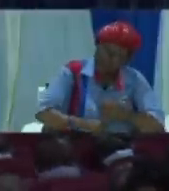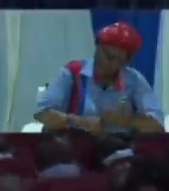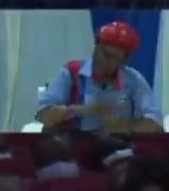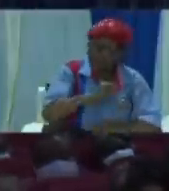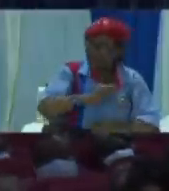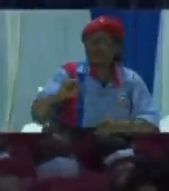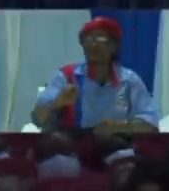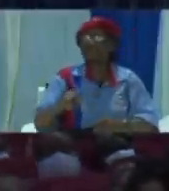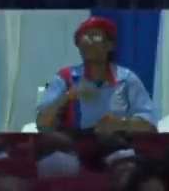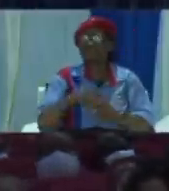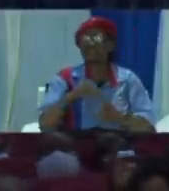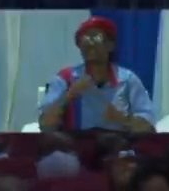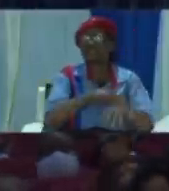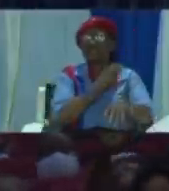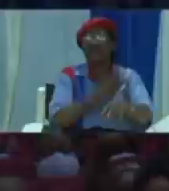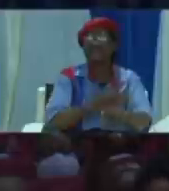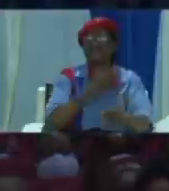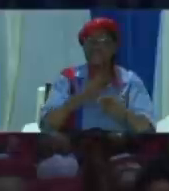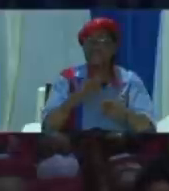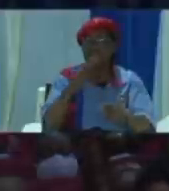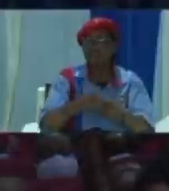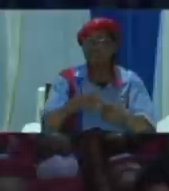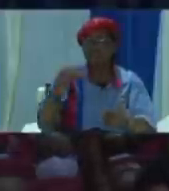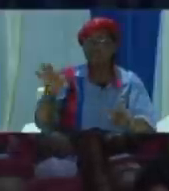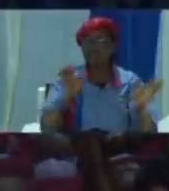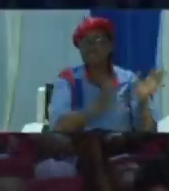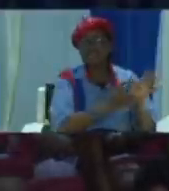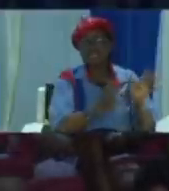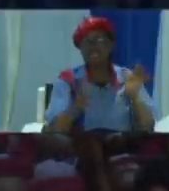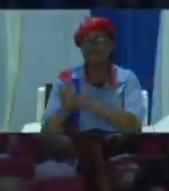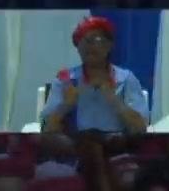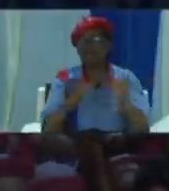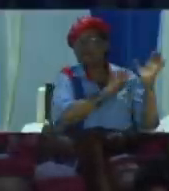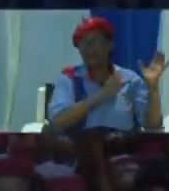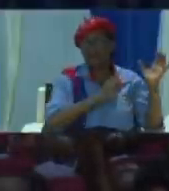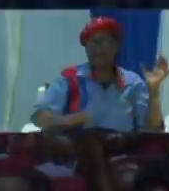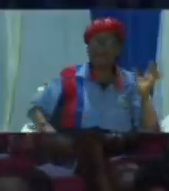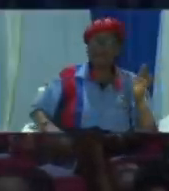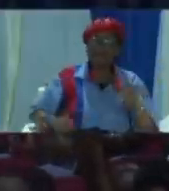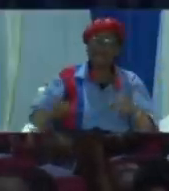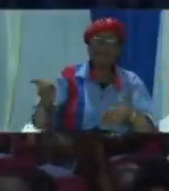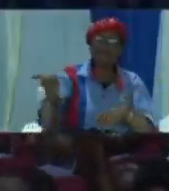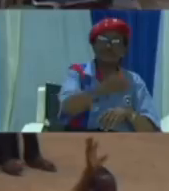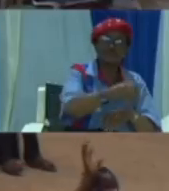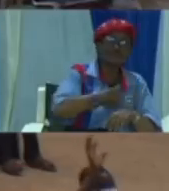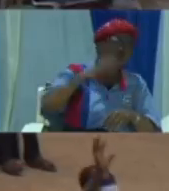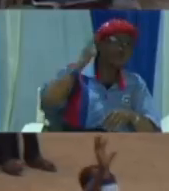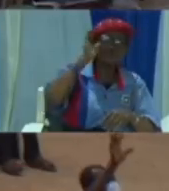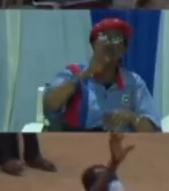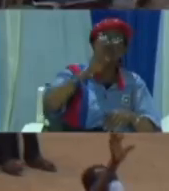mighty name of Jesus Christ, you shall be wealthy